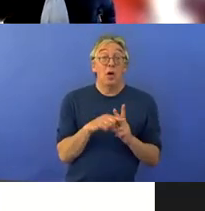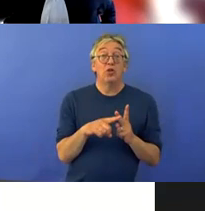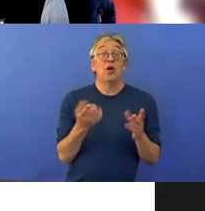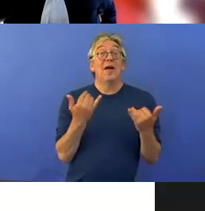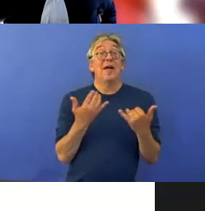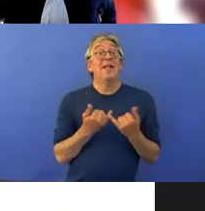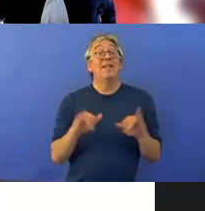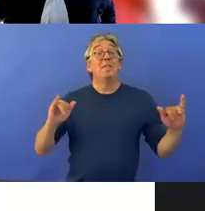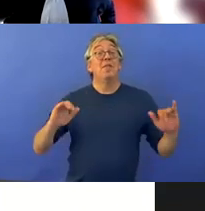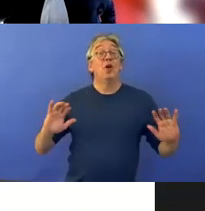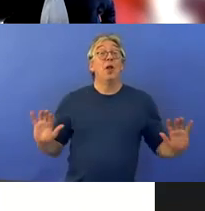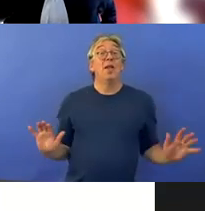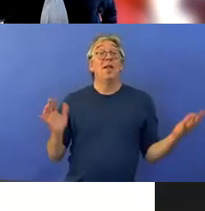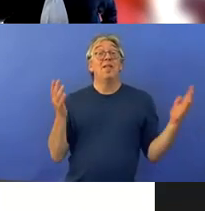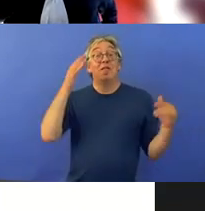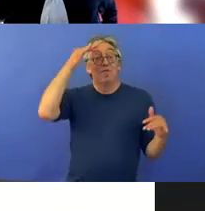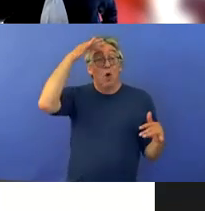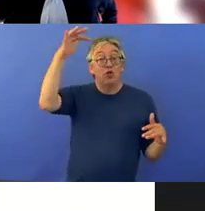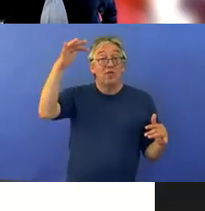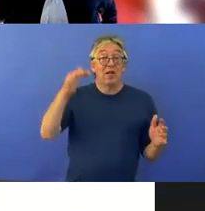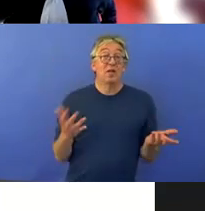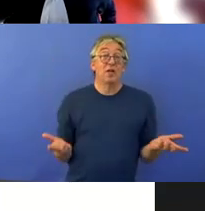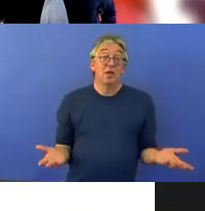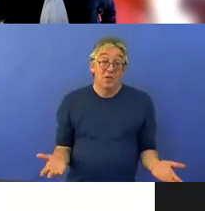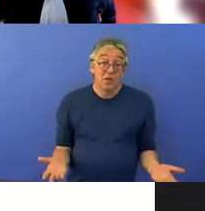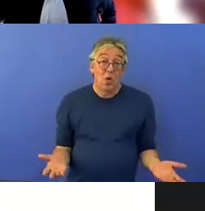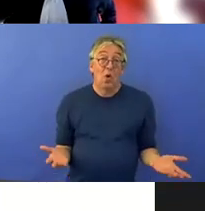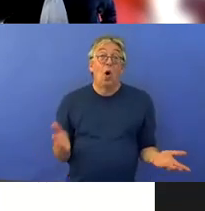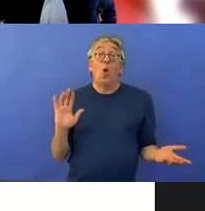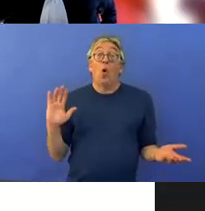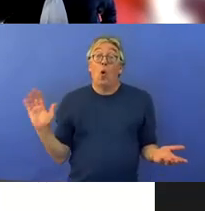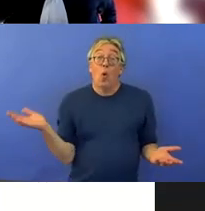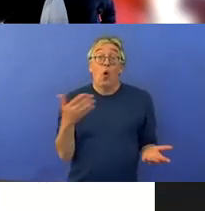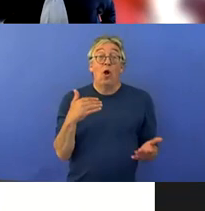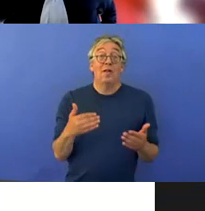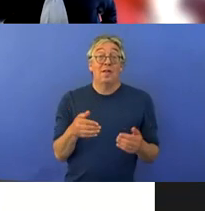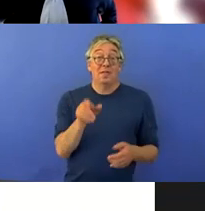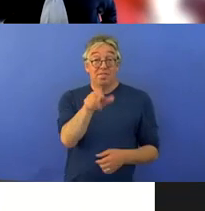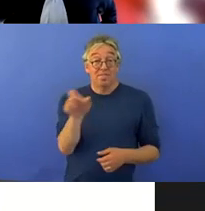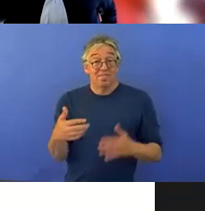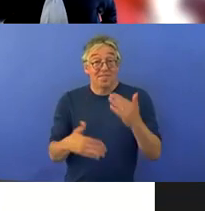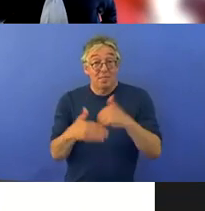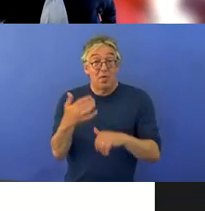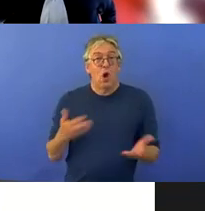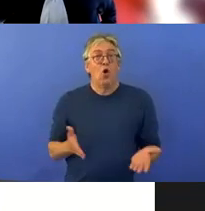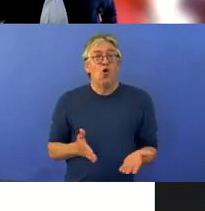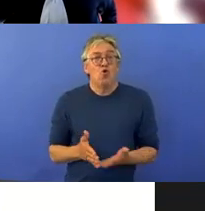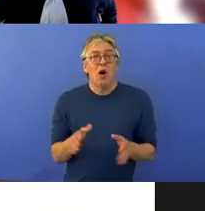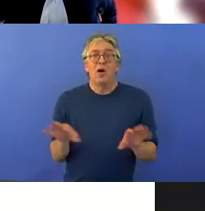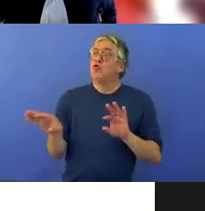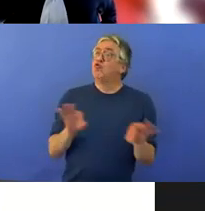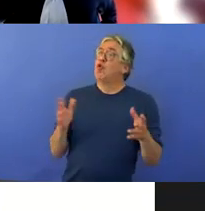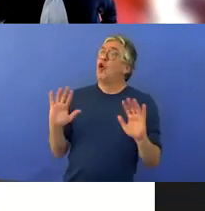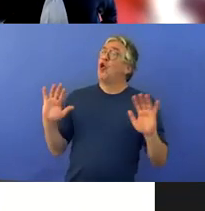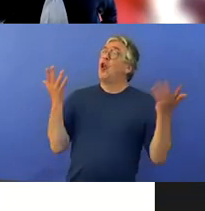So according to this, all persons with disabilities have the right to choose to live independently and